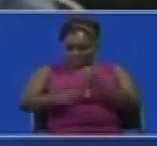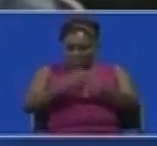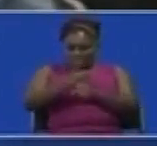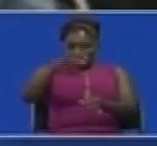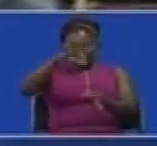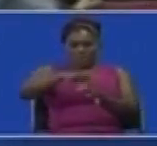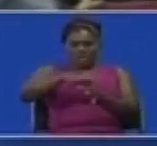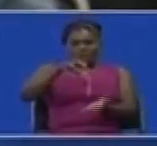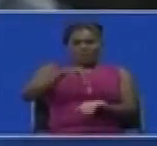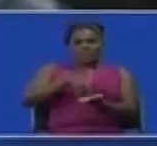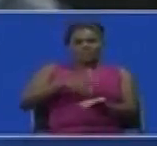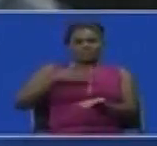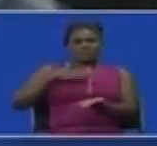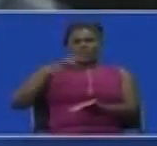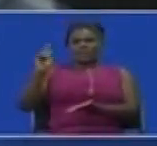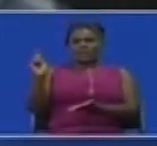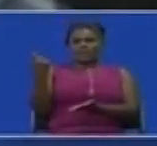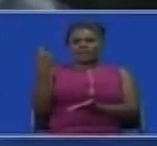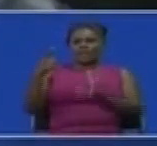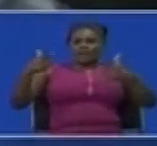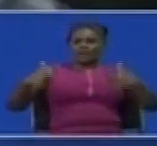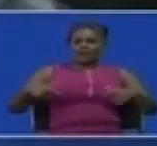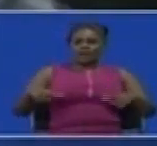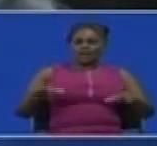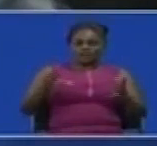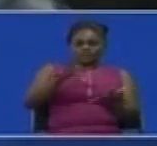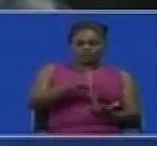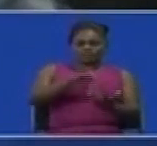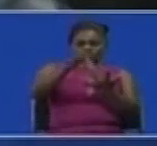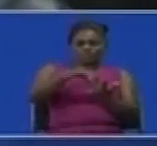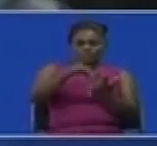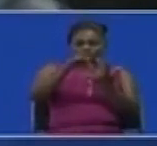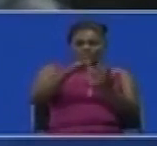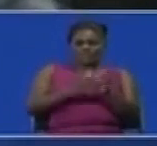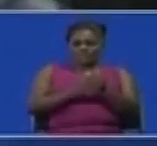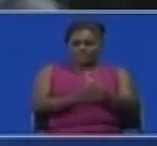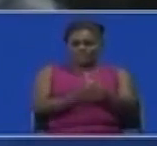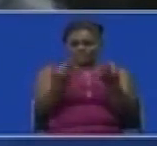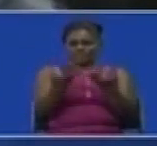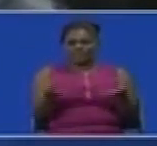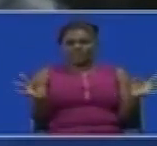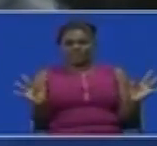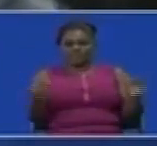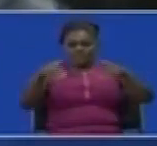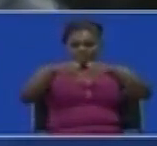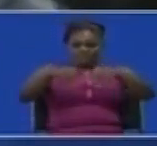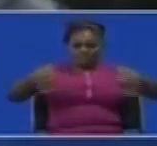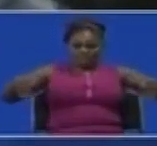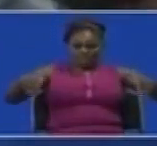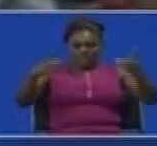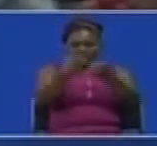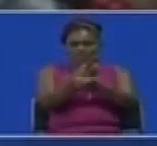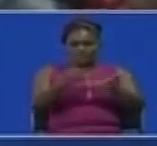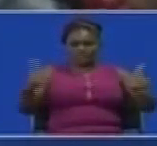our stand is that Kenyans shall be allowed to elect their leaders in a free, fair and